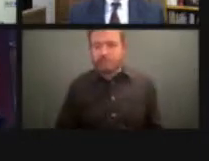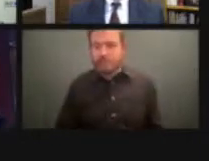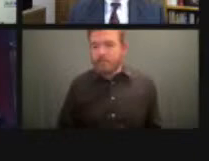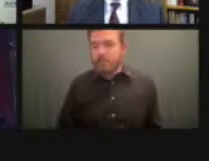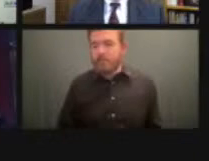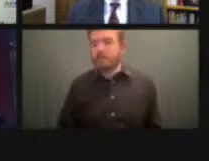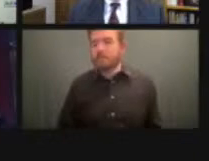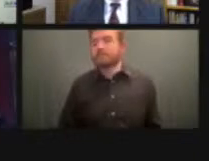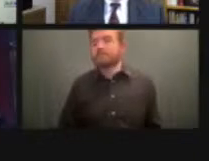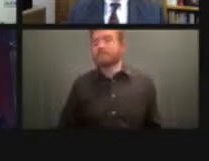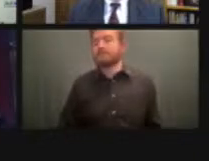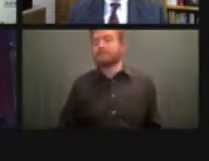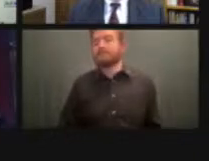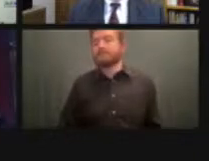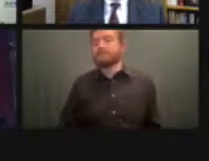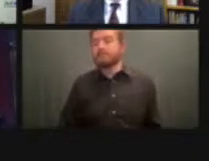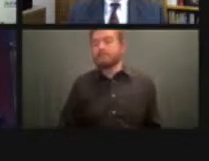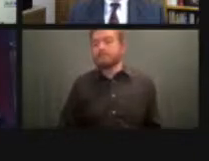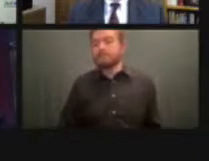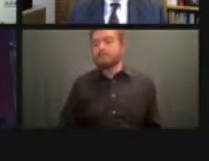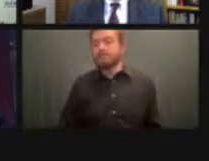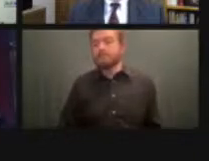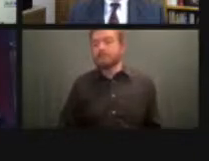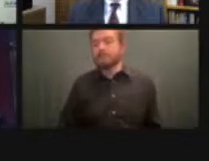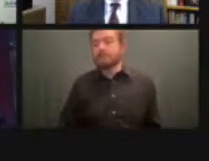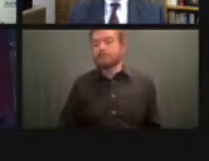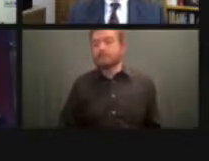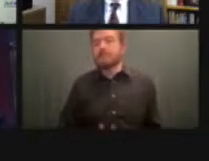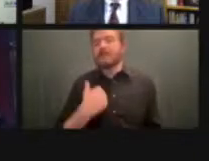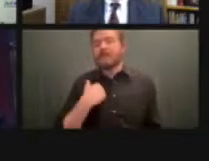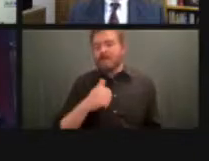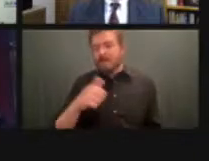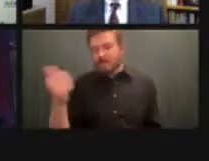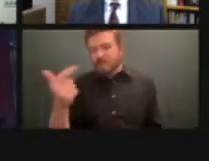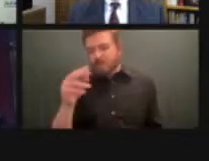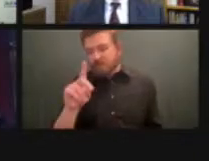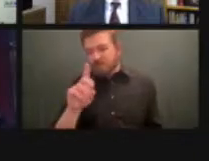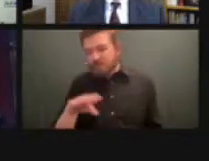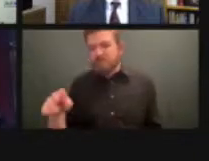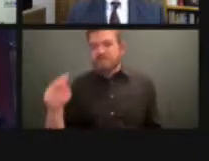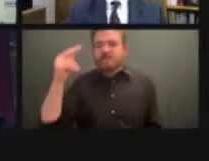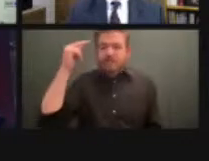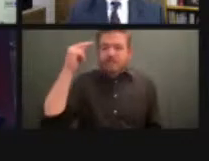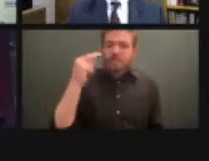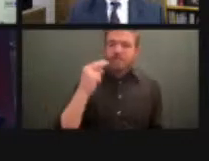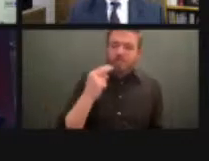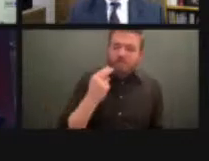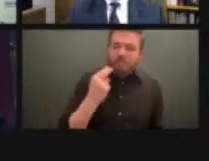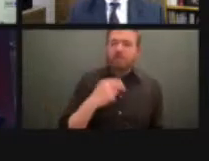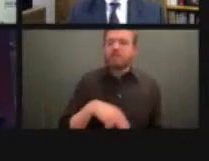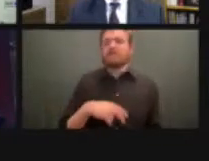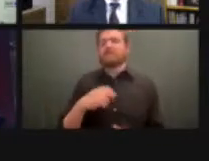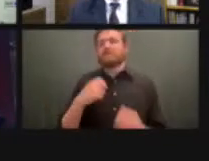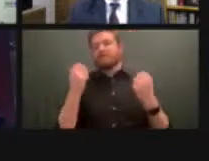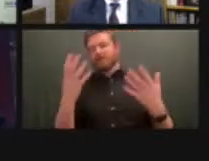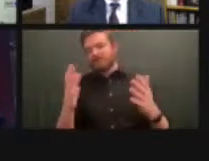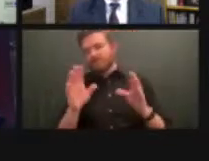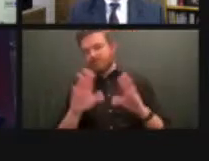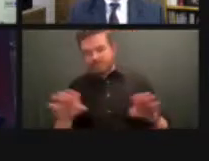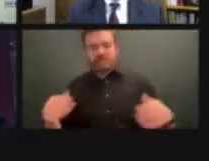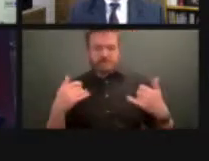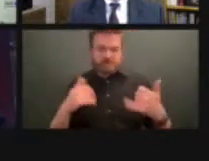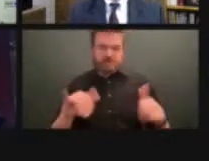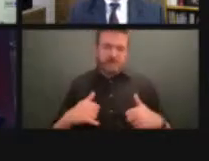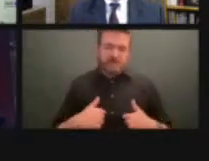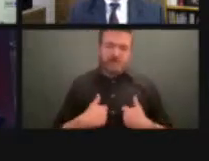other grandchildren, and Charles's nieces, Lynn and Lori, and their collective kids, Christina, Melissa, and Michael. God bless